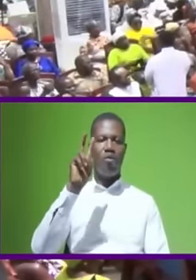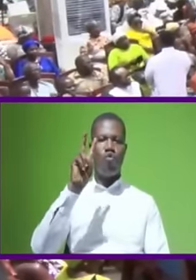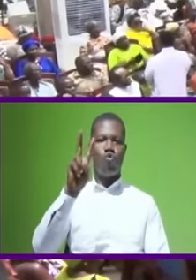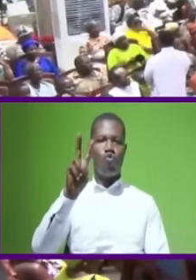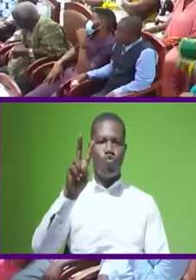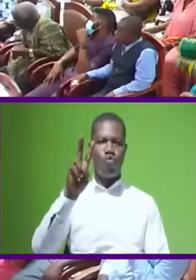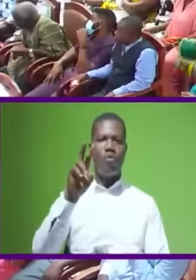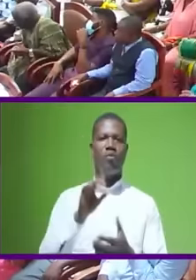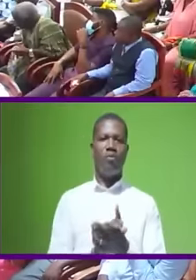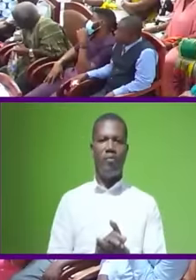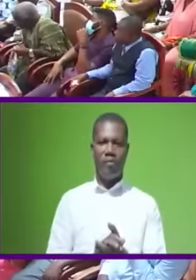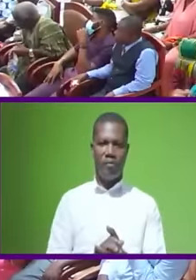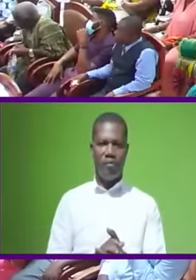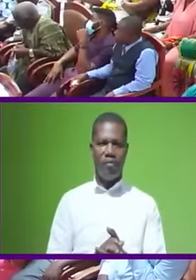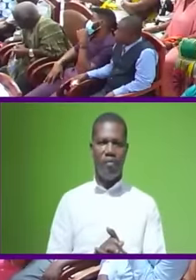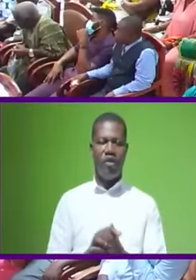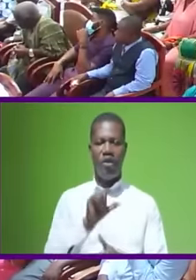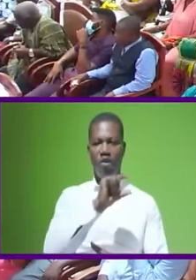1 Corinthians 2.